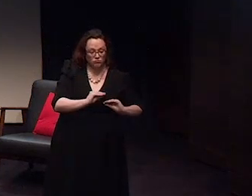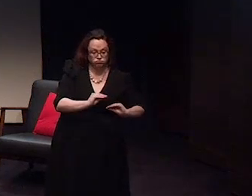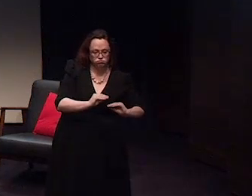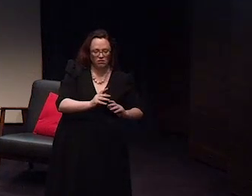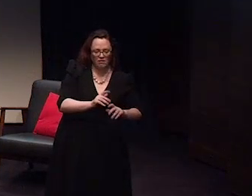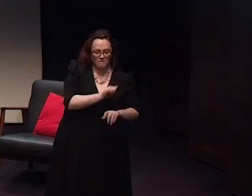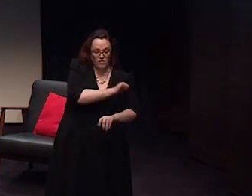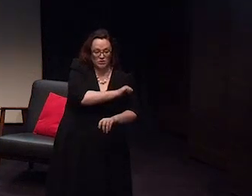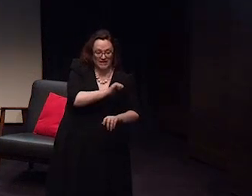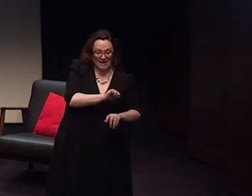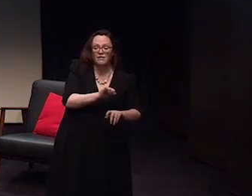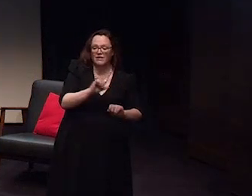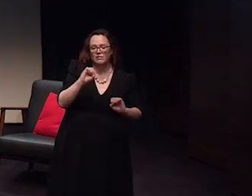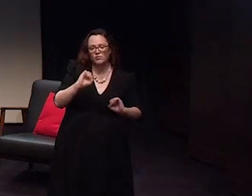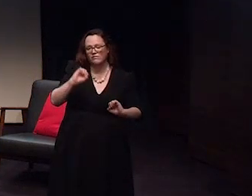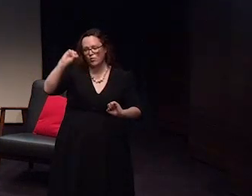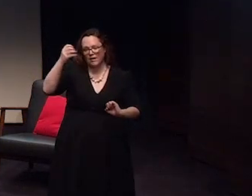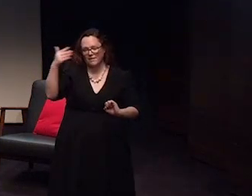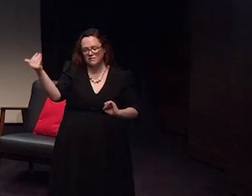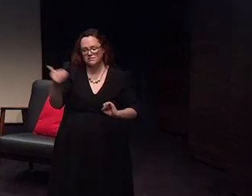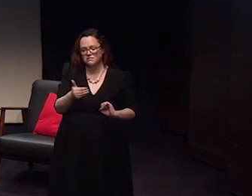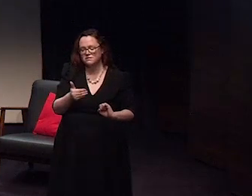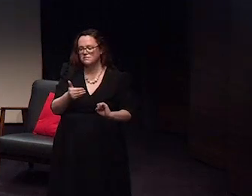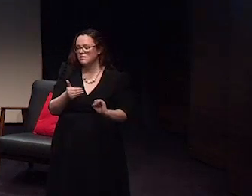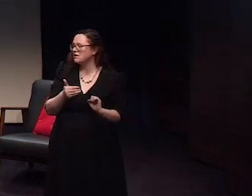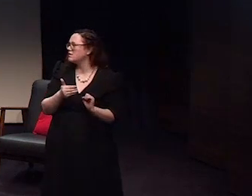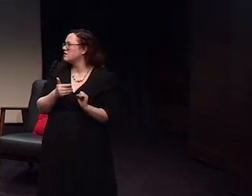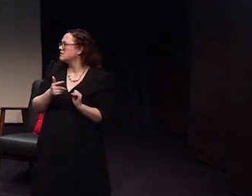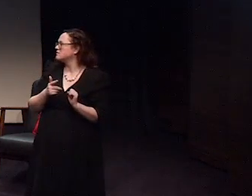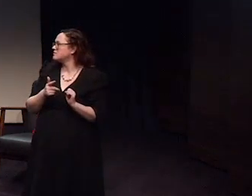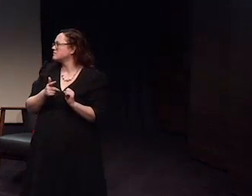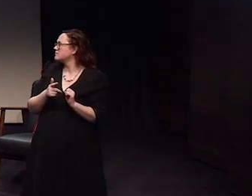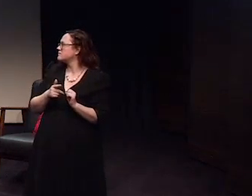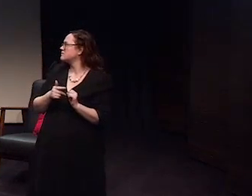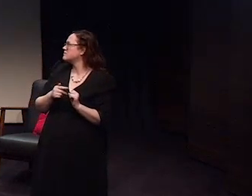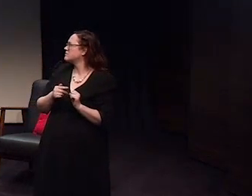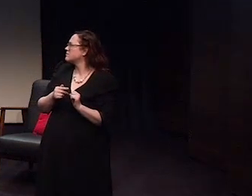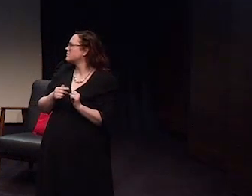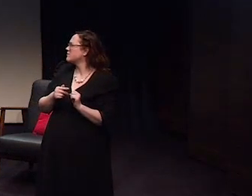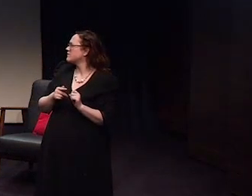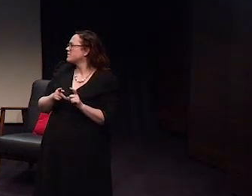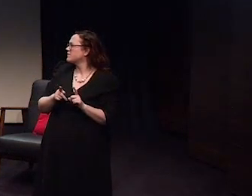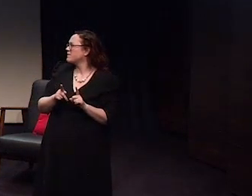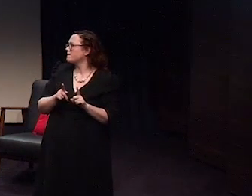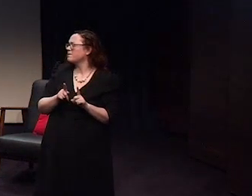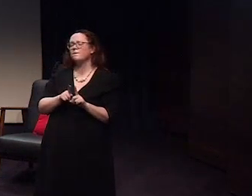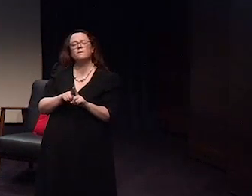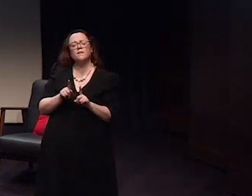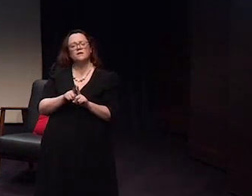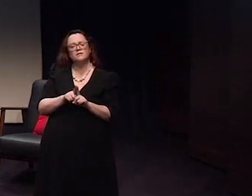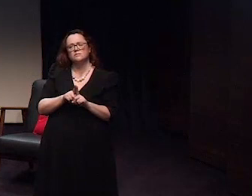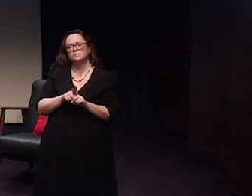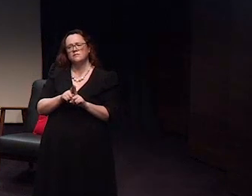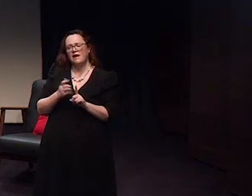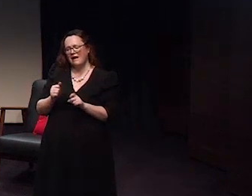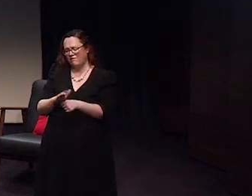arrived in the field. Third, EMDs also alert volunteers, non-professional first responder using a mass